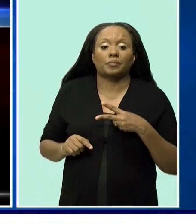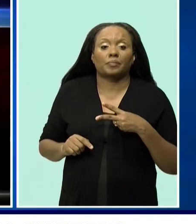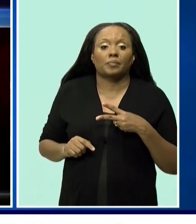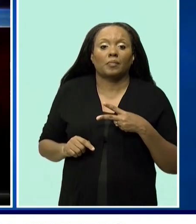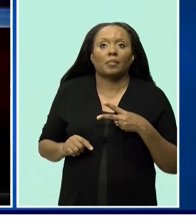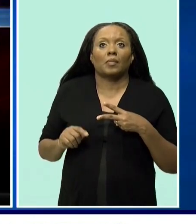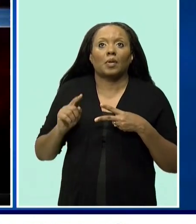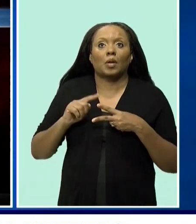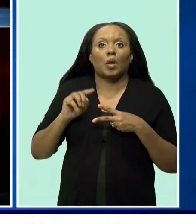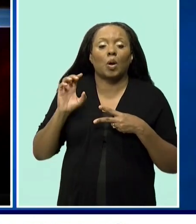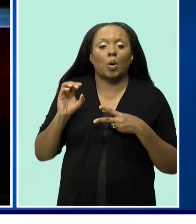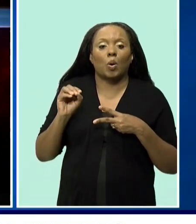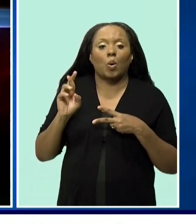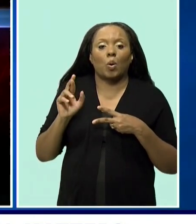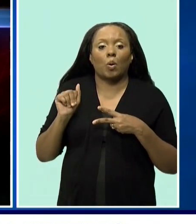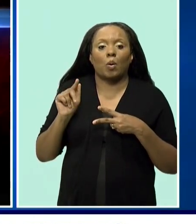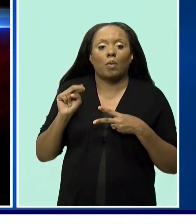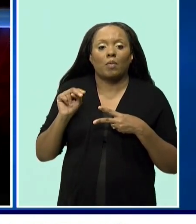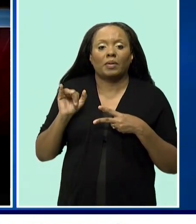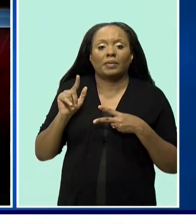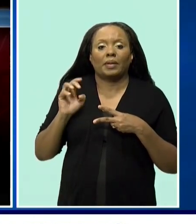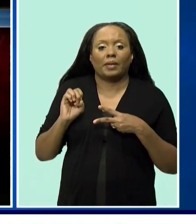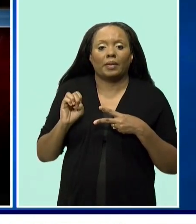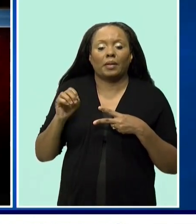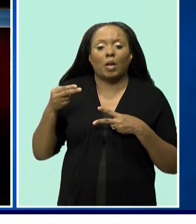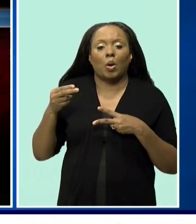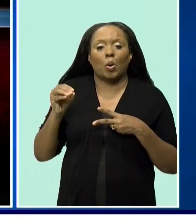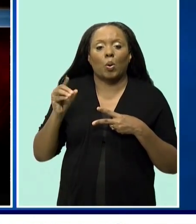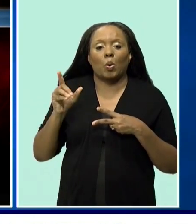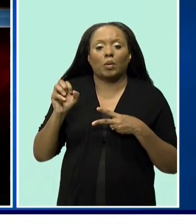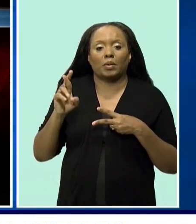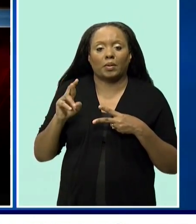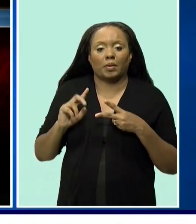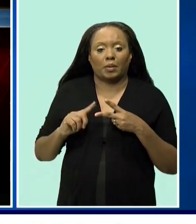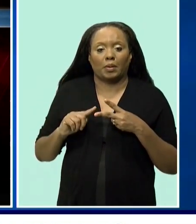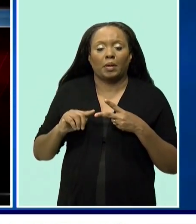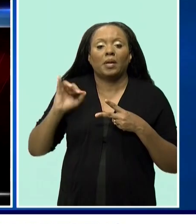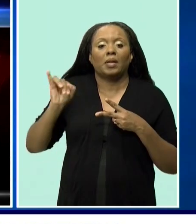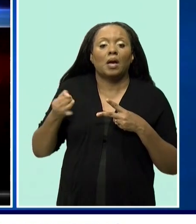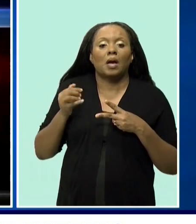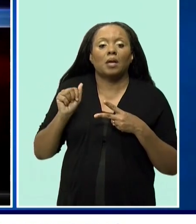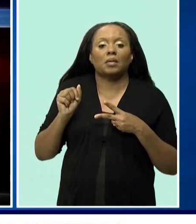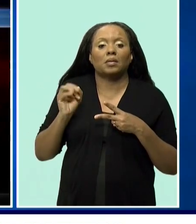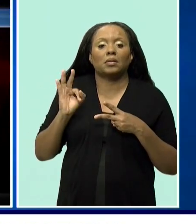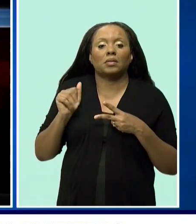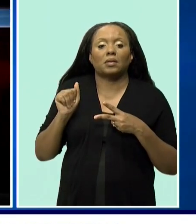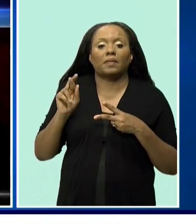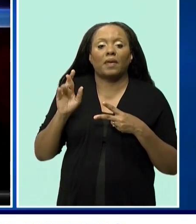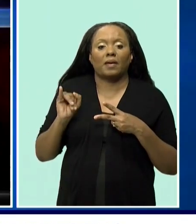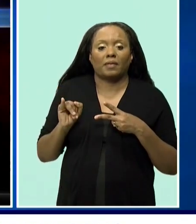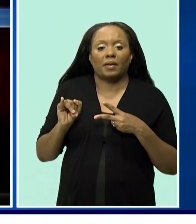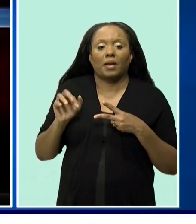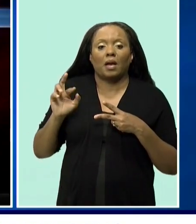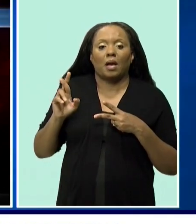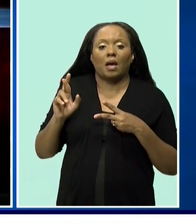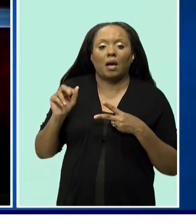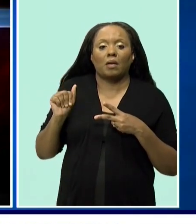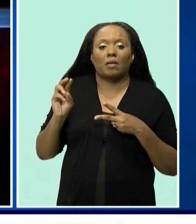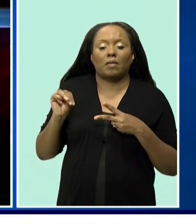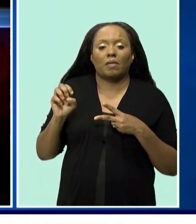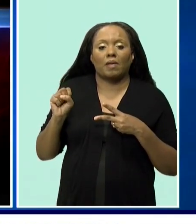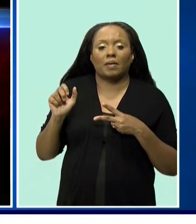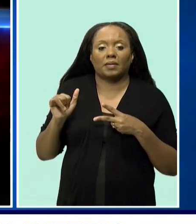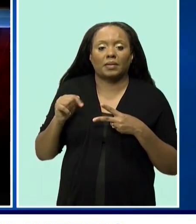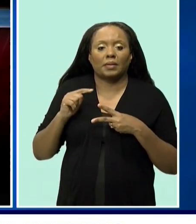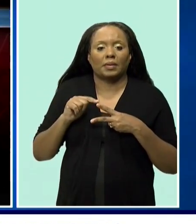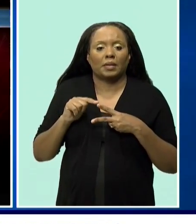who escaped police custody last Thursday, and 19-year-old Jafari Anthony Ramsey Holder's last known address is